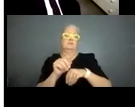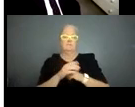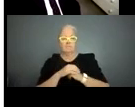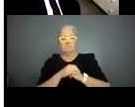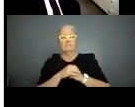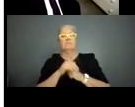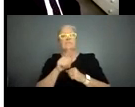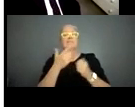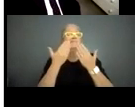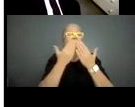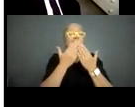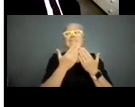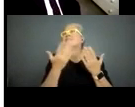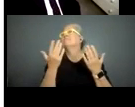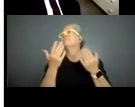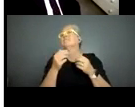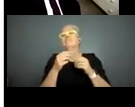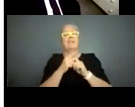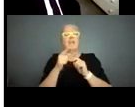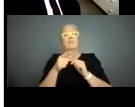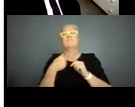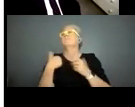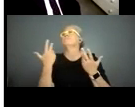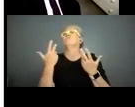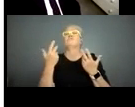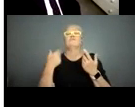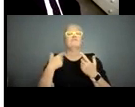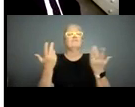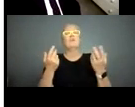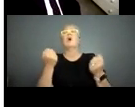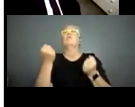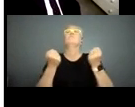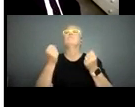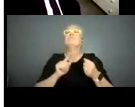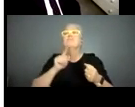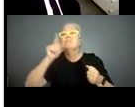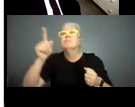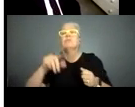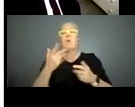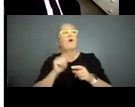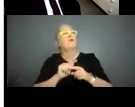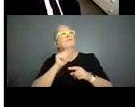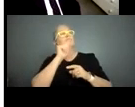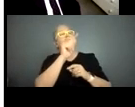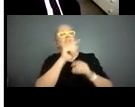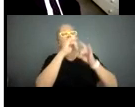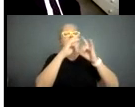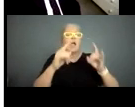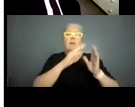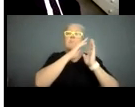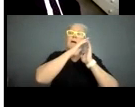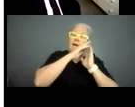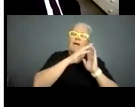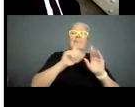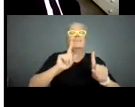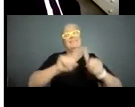the major school events, things like whole school trips, individual class trips, residential trips, they're just